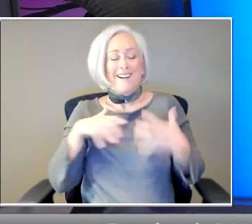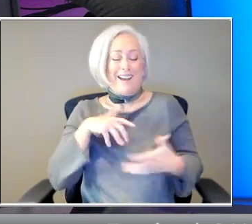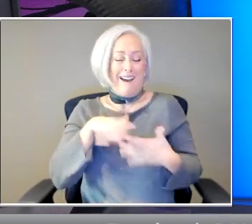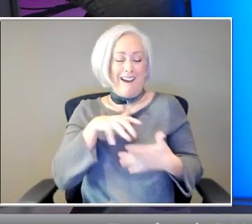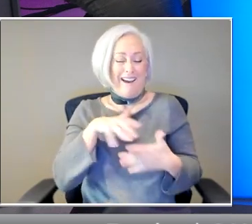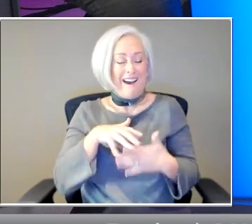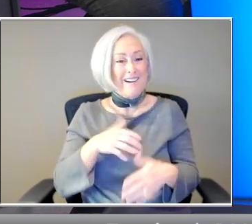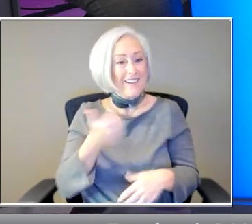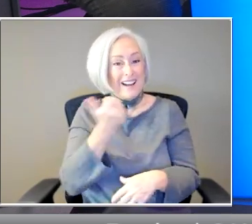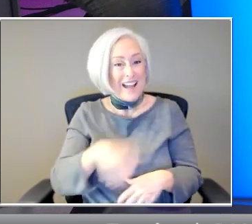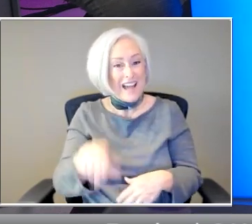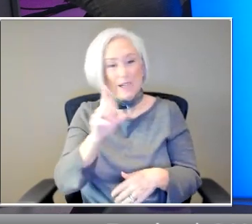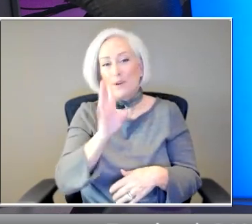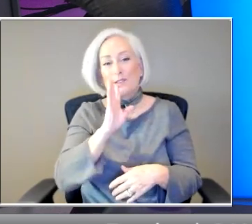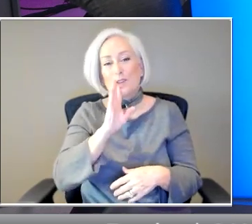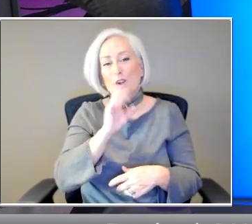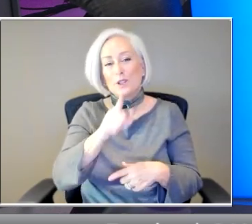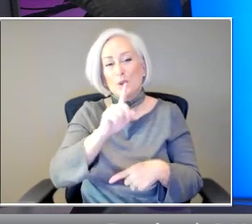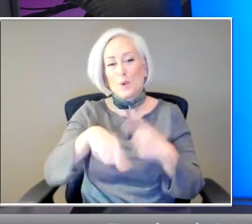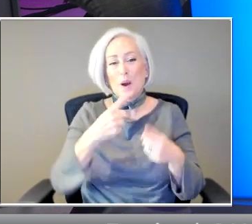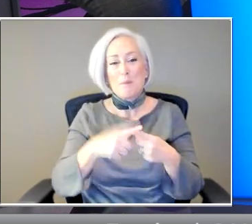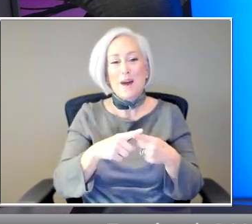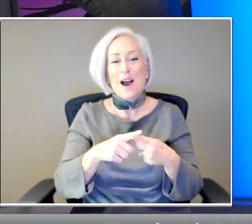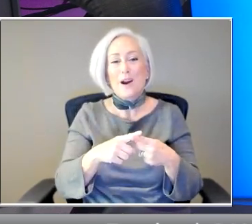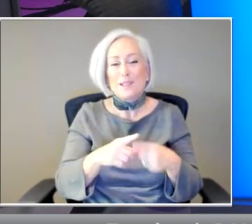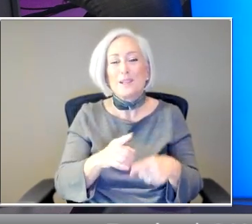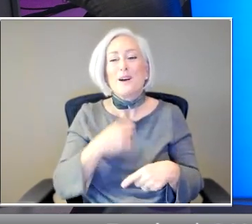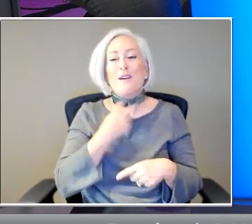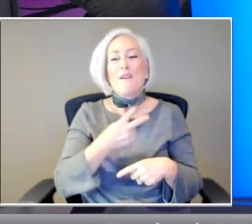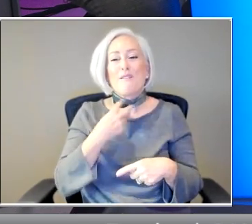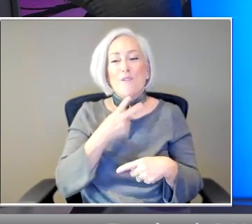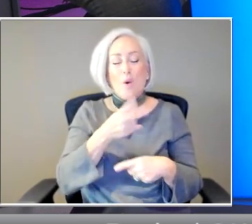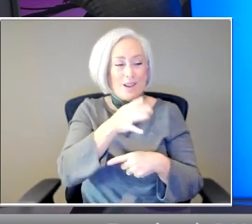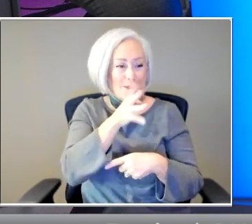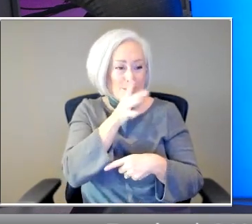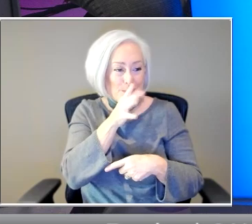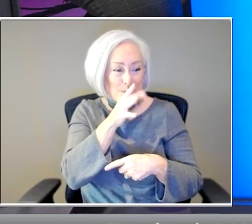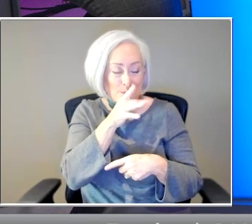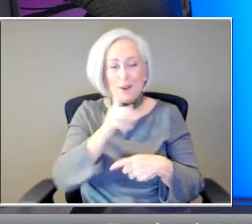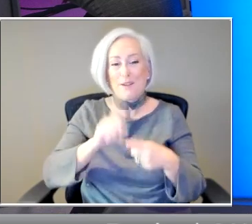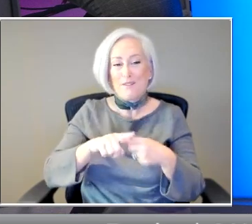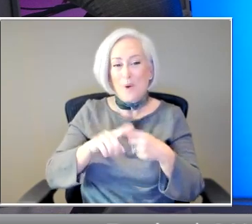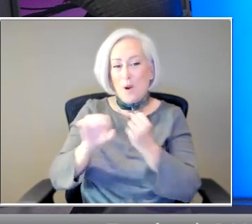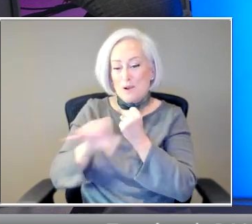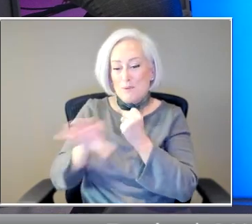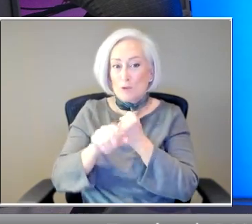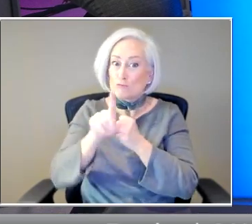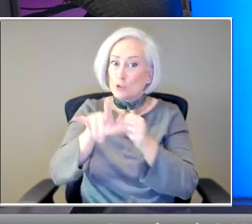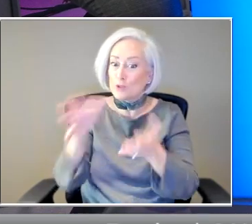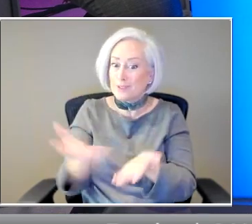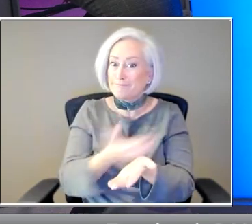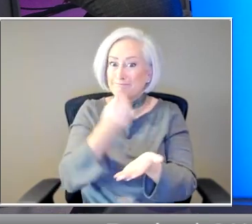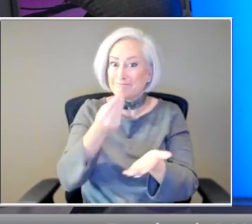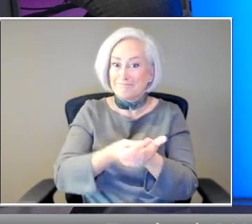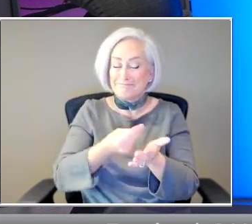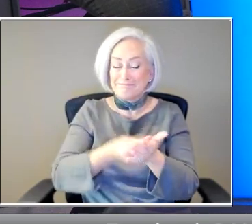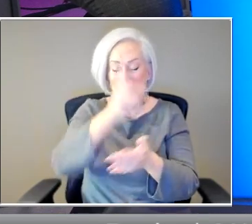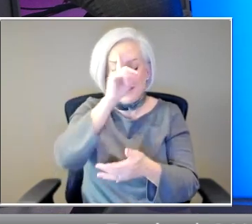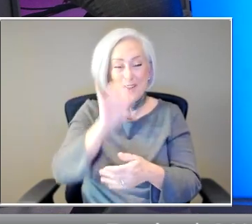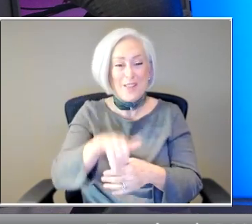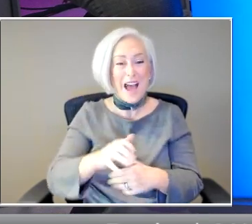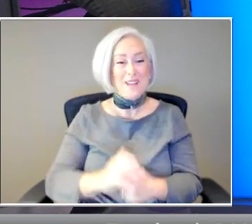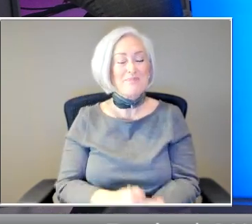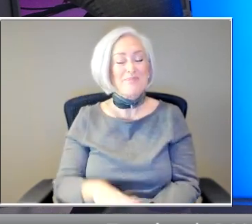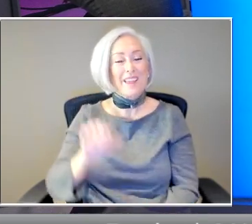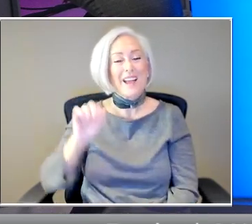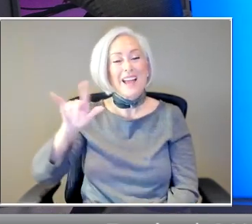doing voiceover work or bottling it up for? You could make some money on that. So we have Allie here today alongside her grandma,